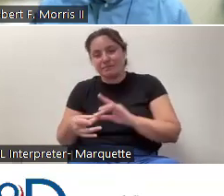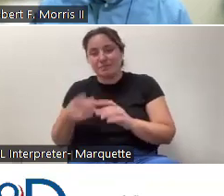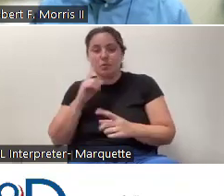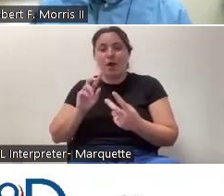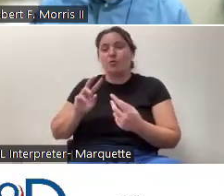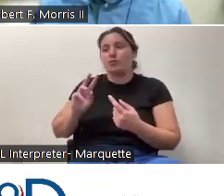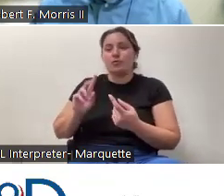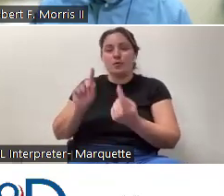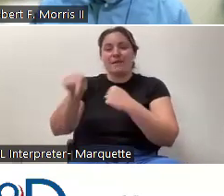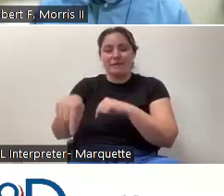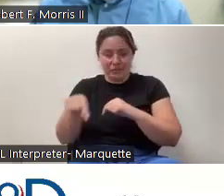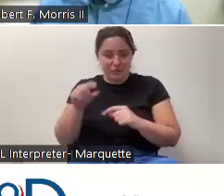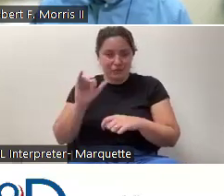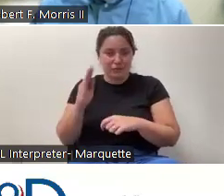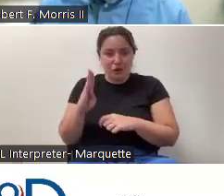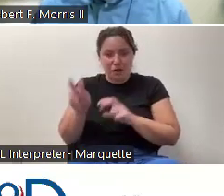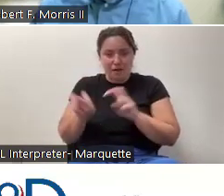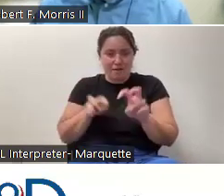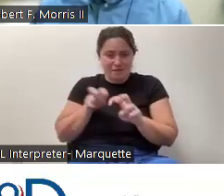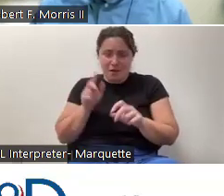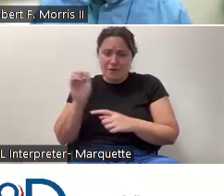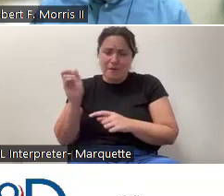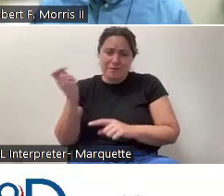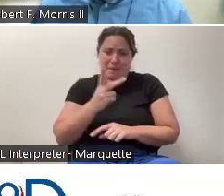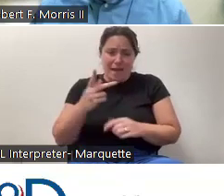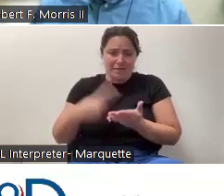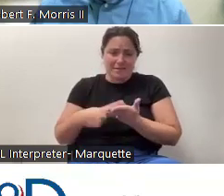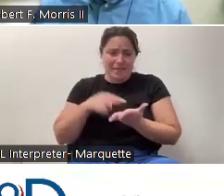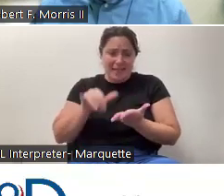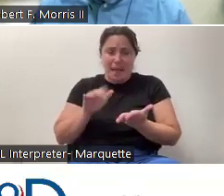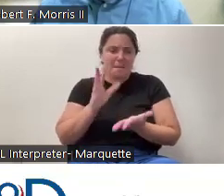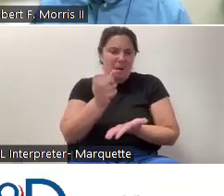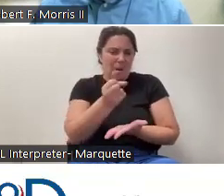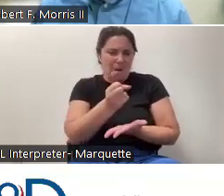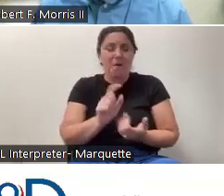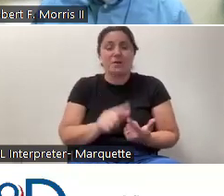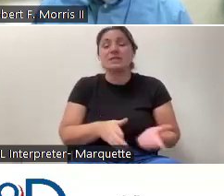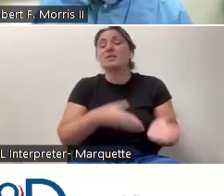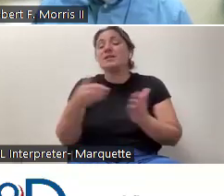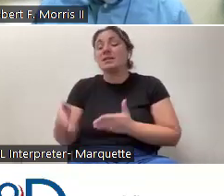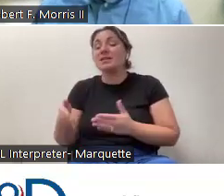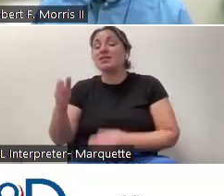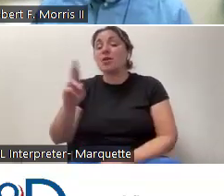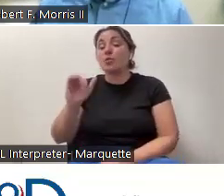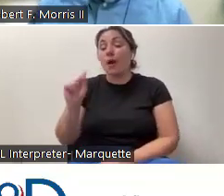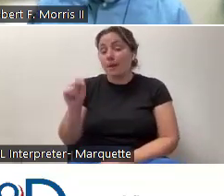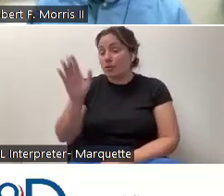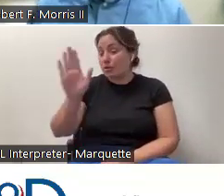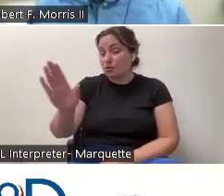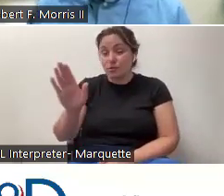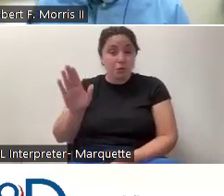But next up, I'd like to turn it to Robert to talk a little bit about some of the innovations that your center is doing.